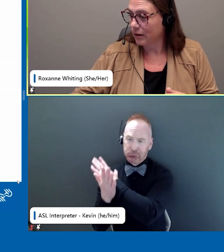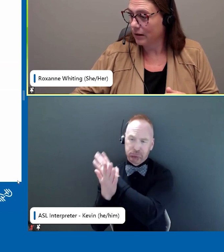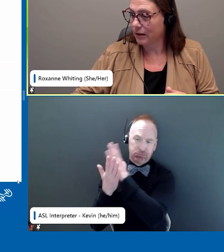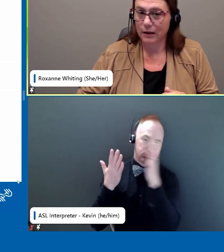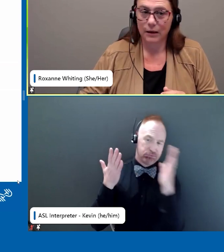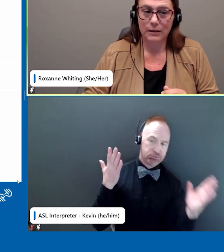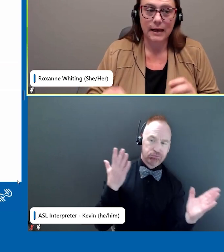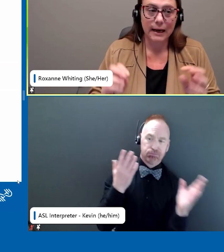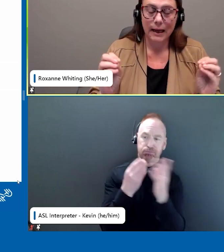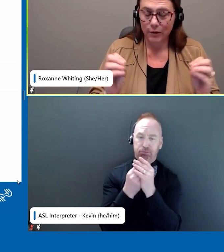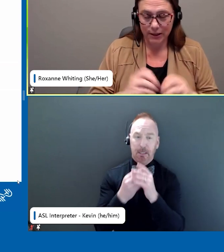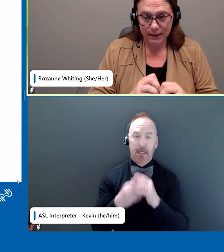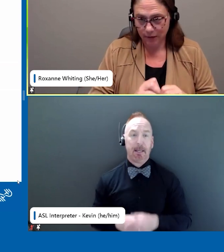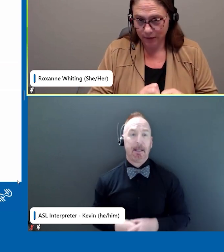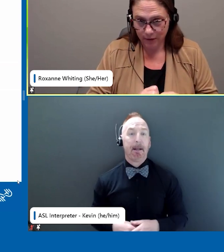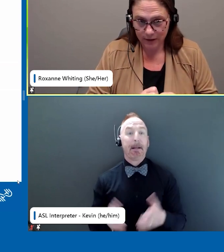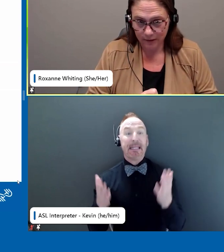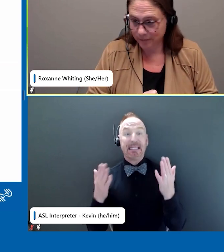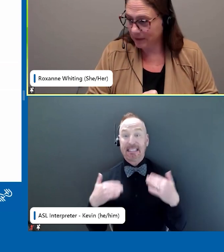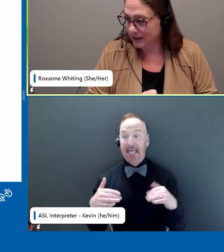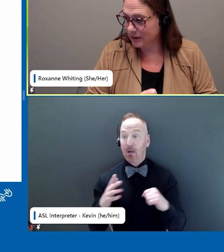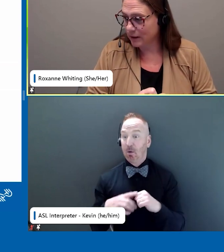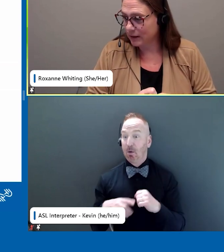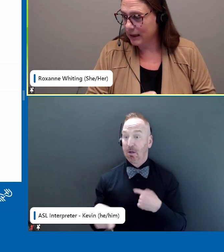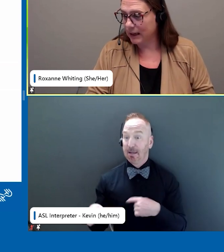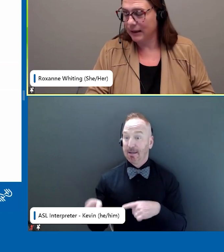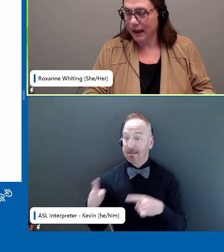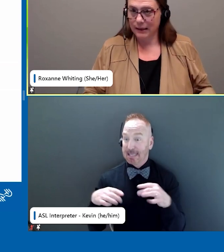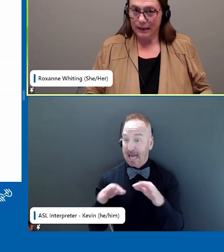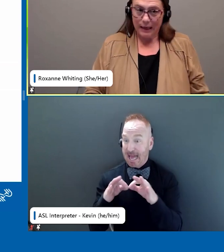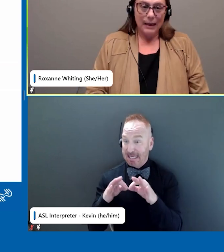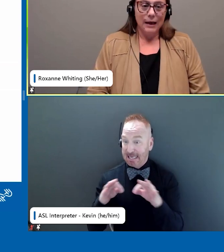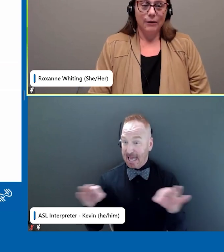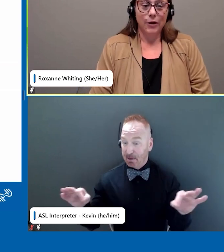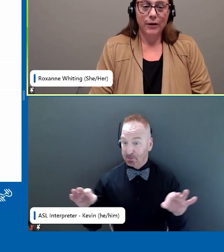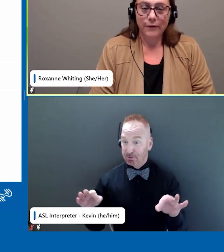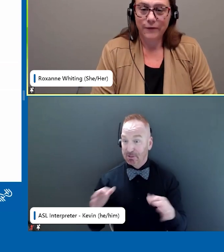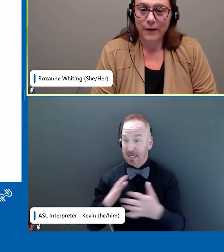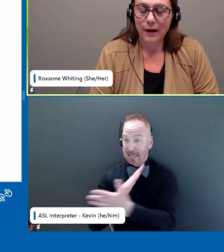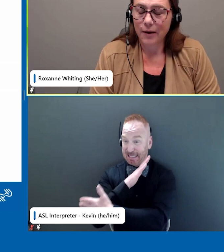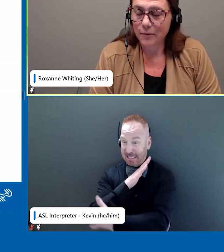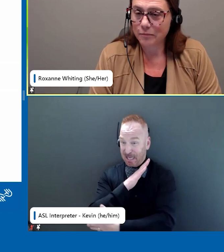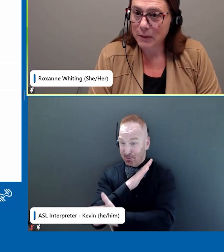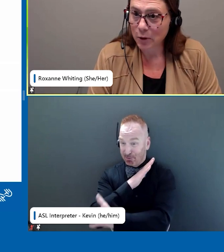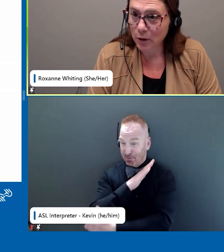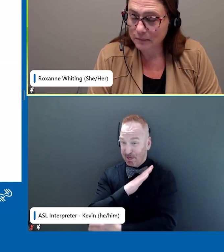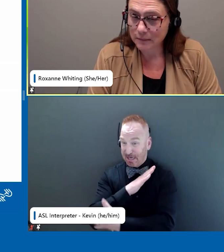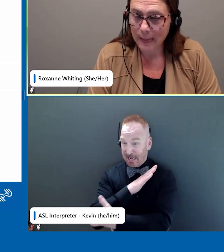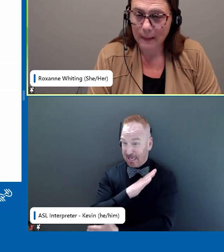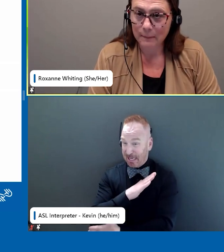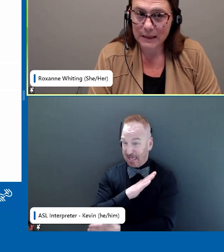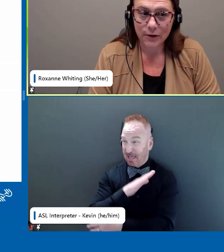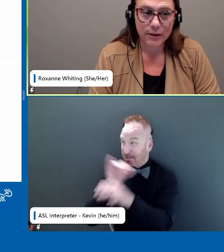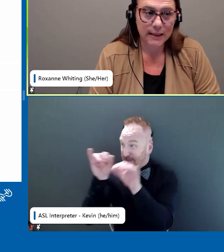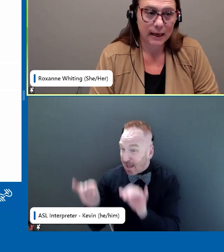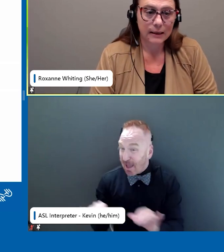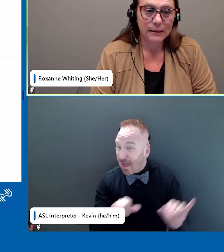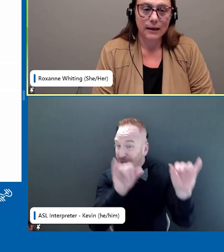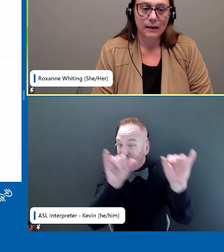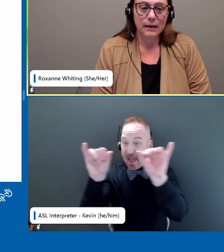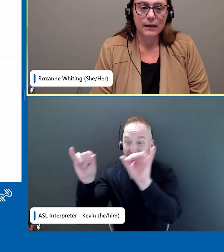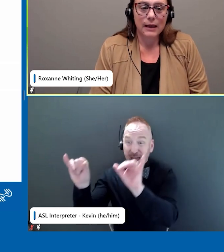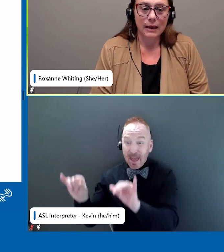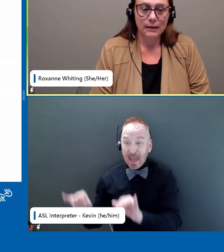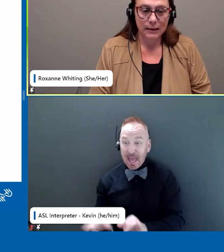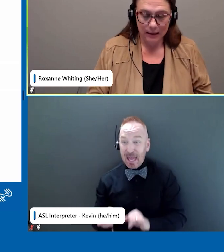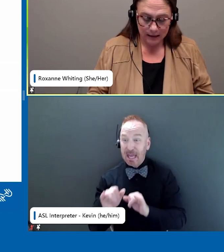Now, sign language isn't universal. This is one thing that a lot of people misunderstand.